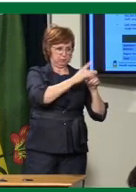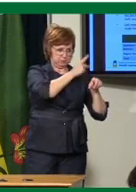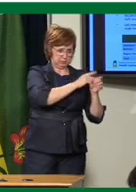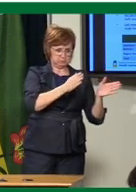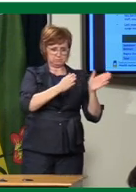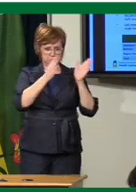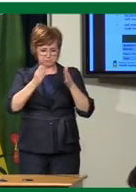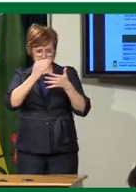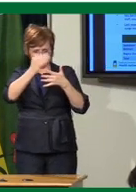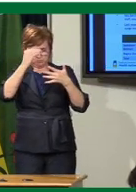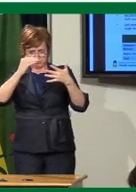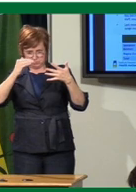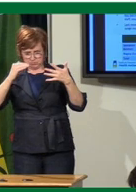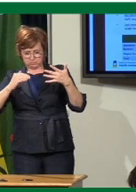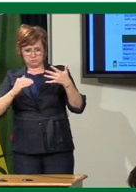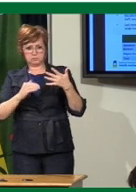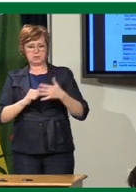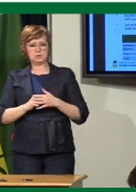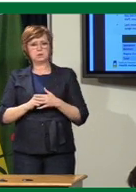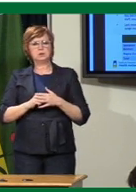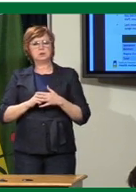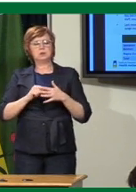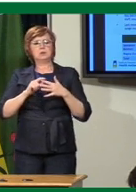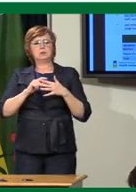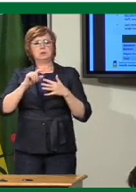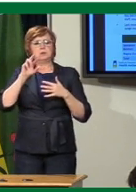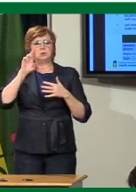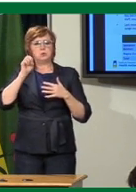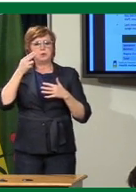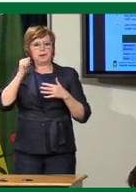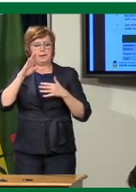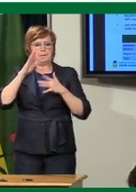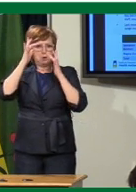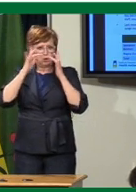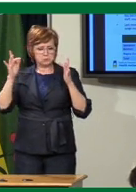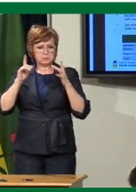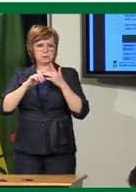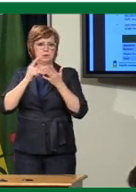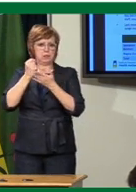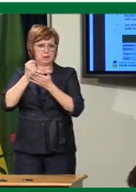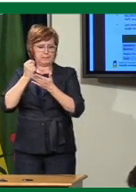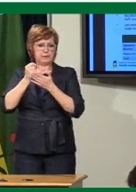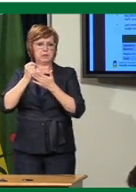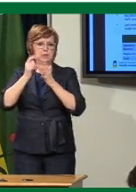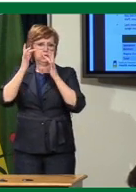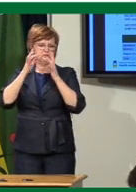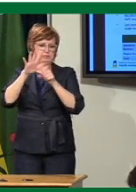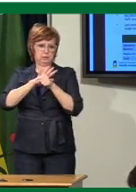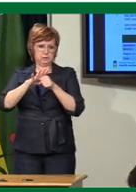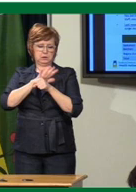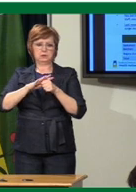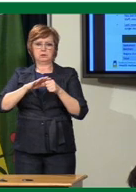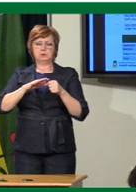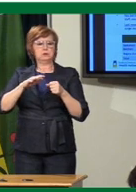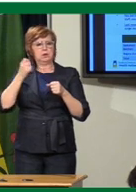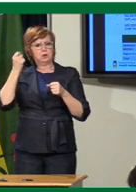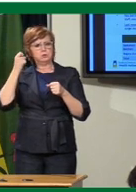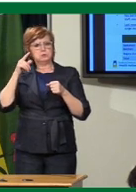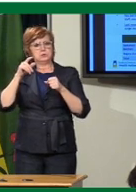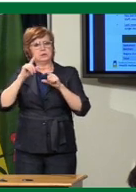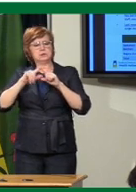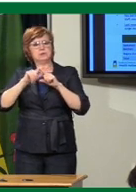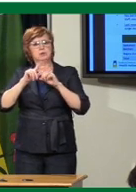moved into spaces like rehab spaces or therapy spaces, other outpatient spaces in our existing hospitals,